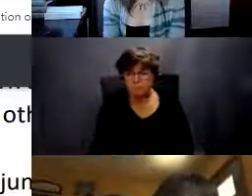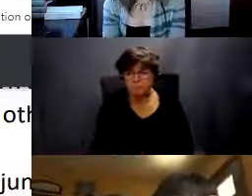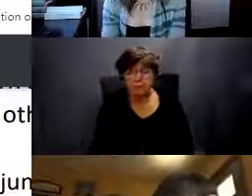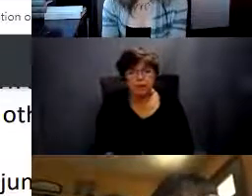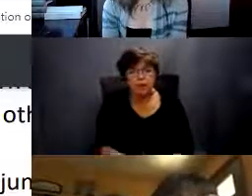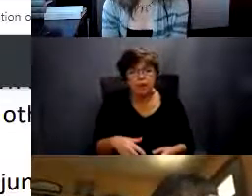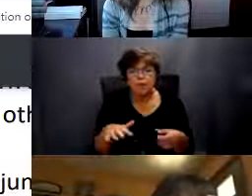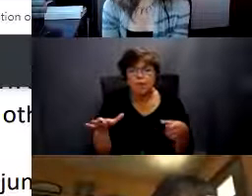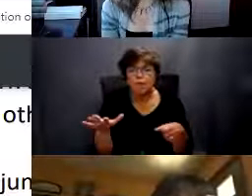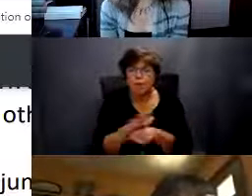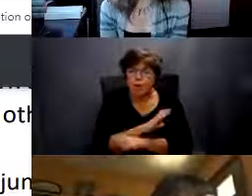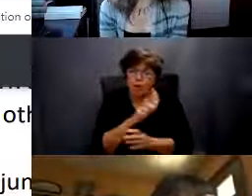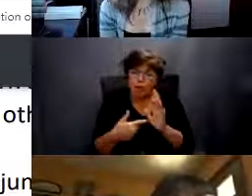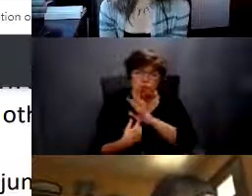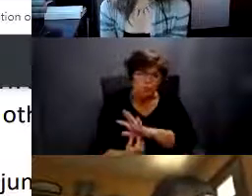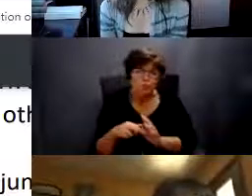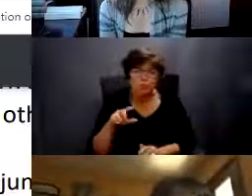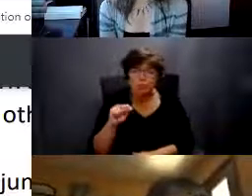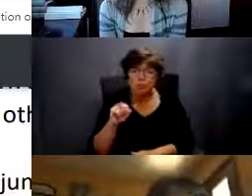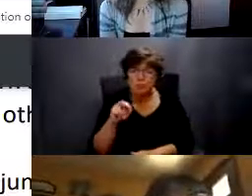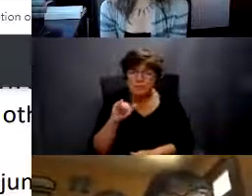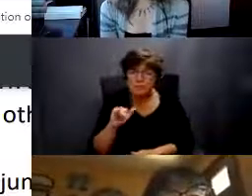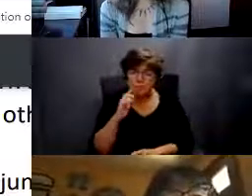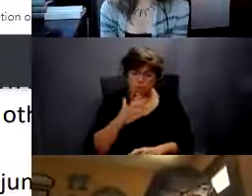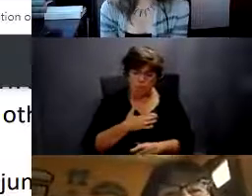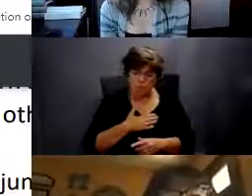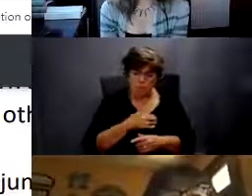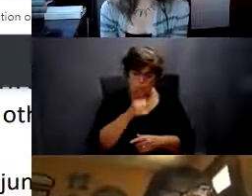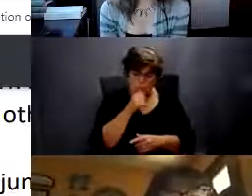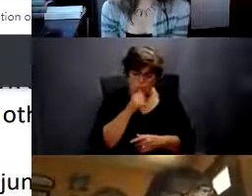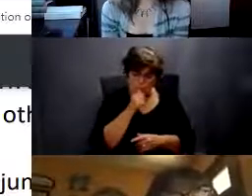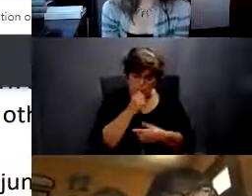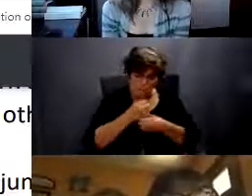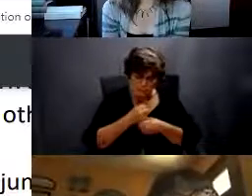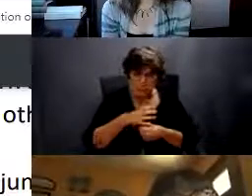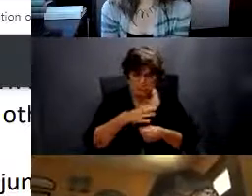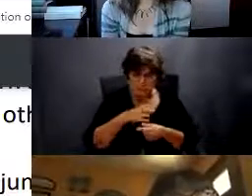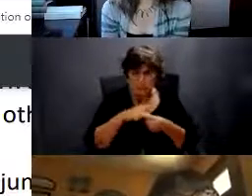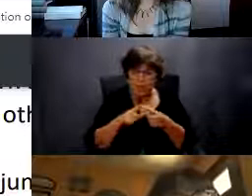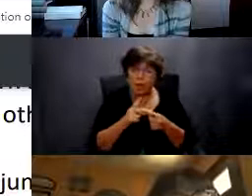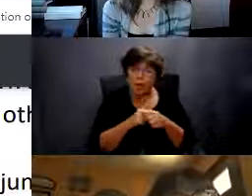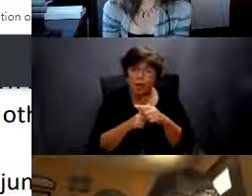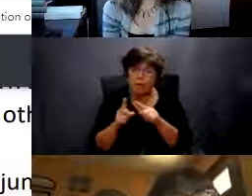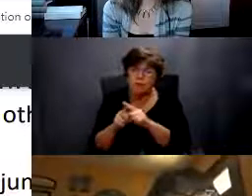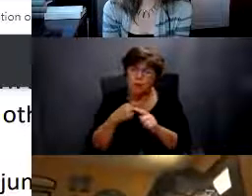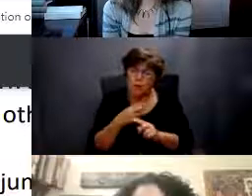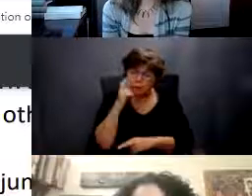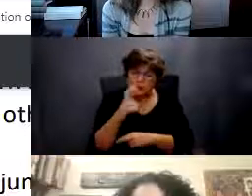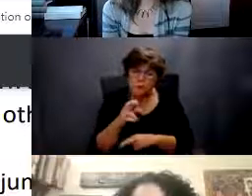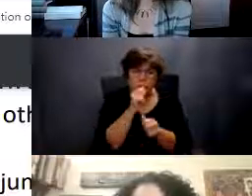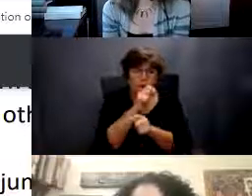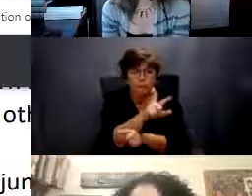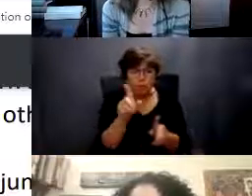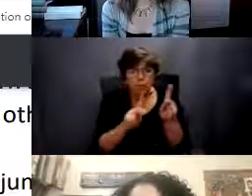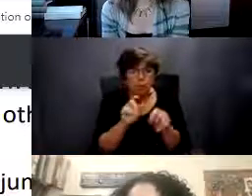Complete transparency around limits to privacy is maintained at all times. Additionally, we respect the privacy of others